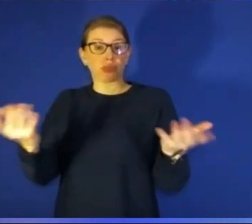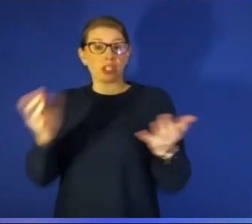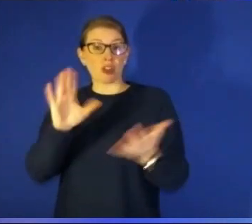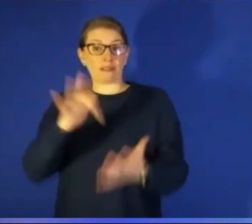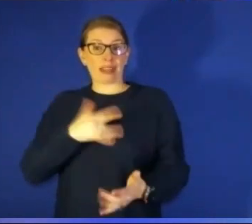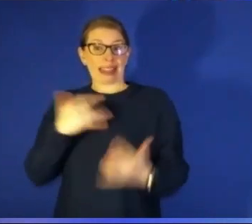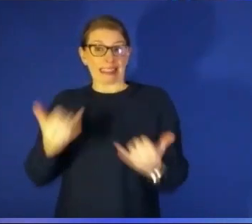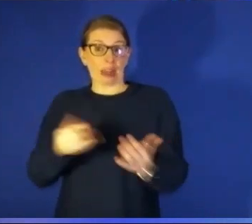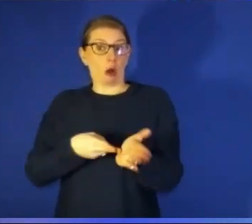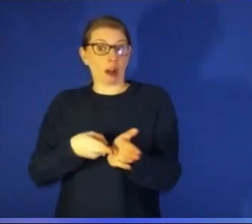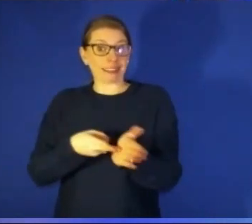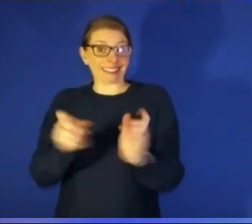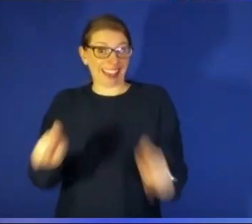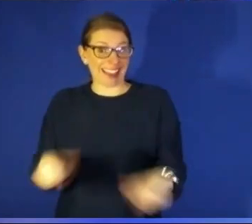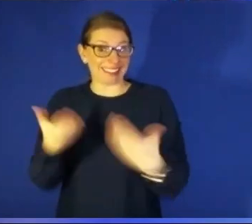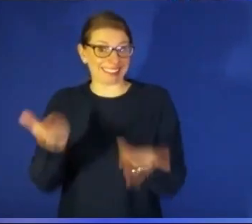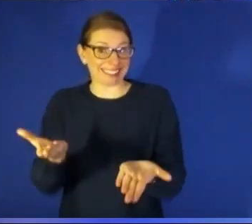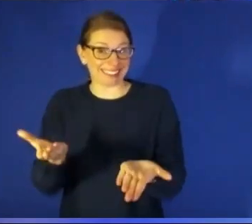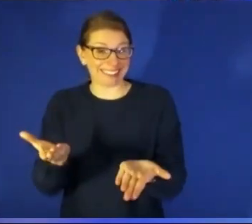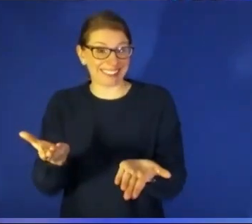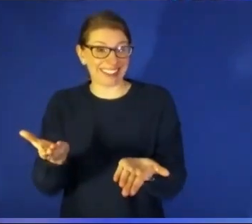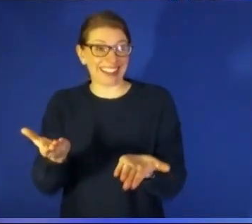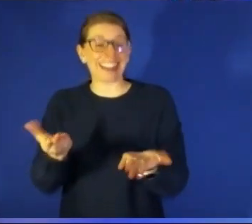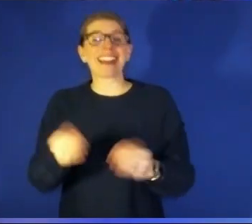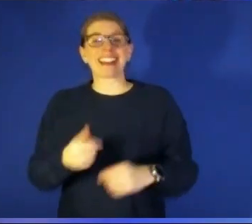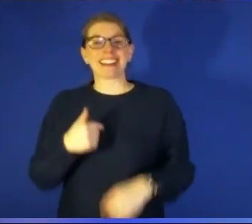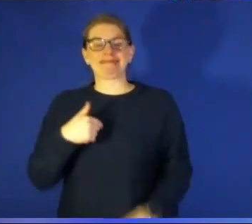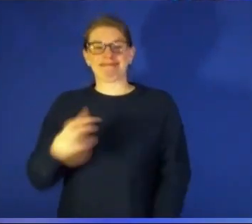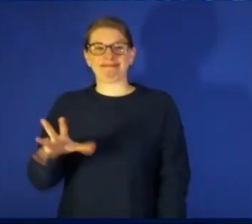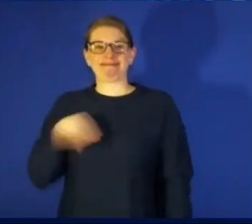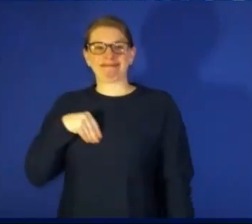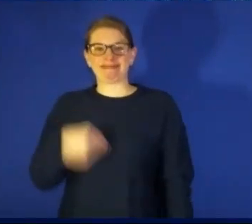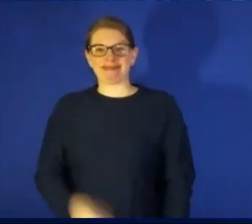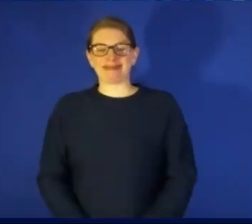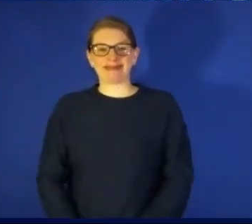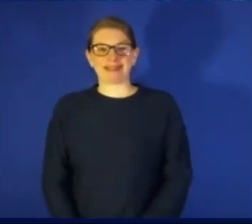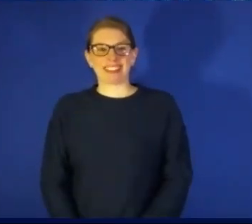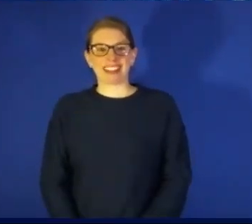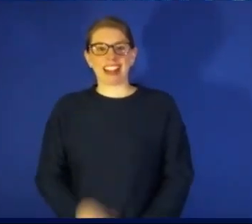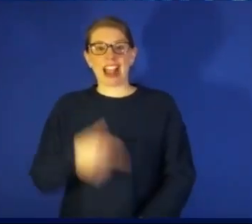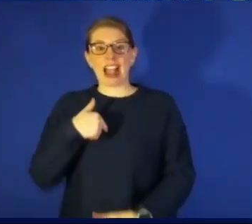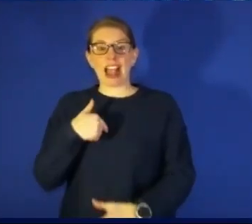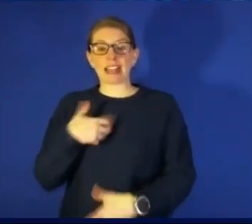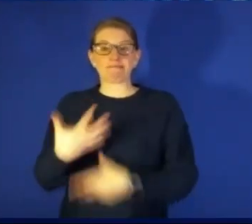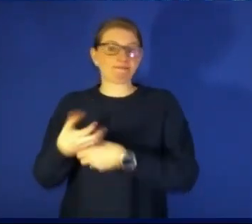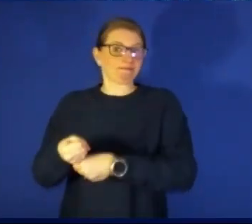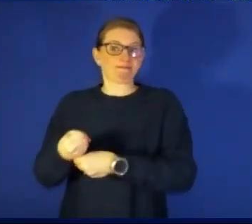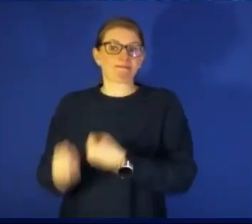honest. You can be honest. I'm okay with that. I have great faith in the vaccine.